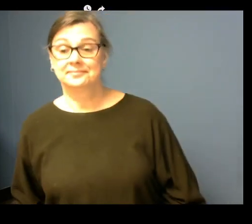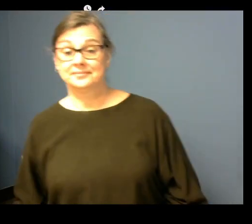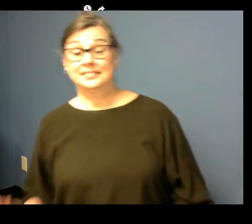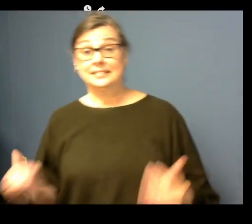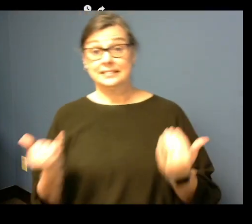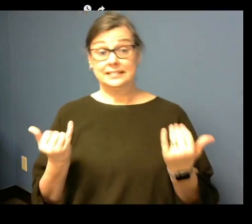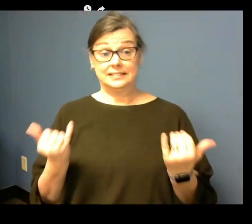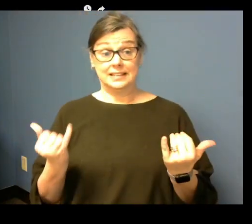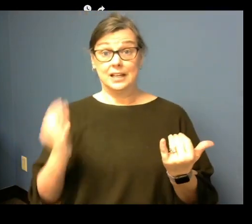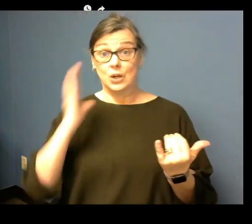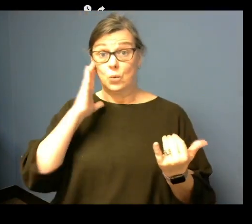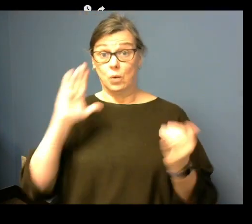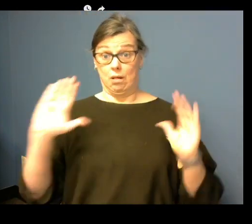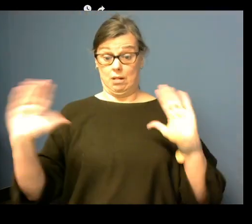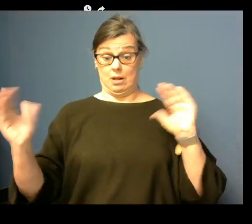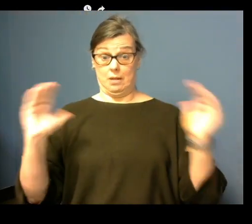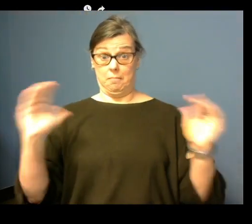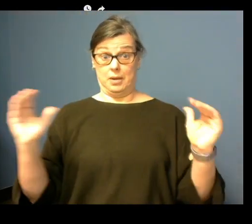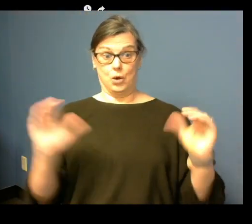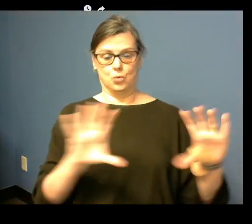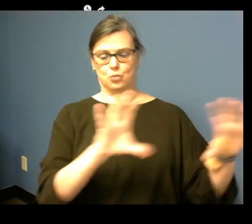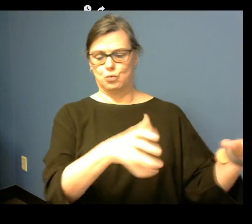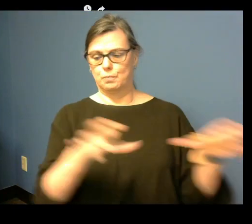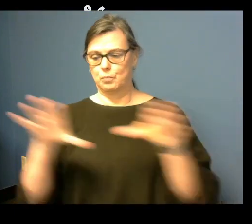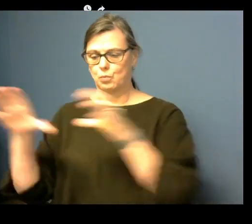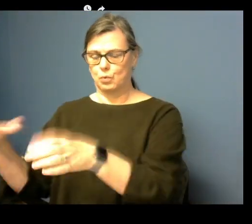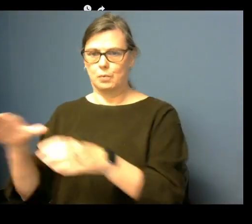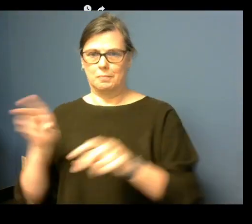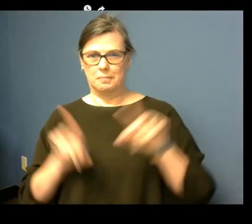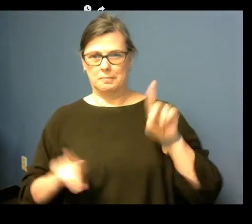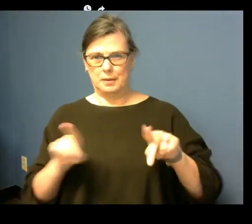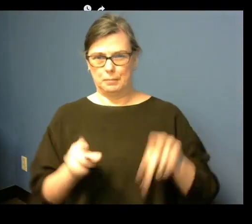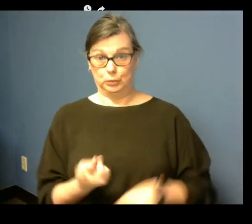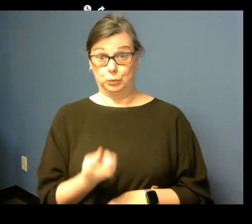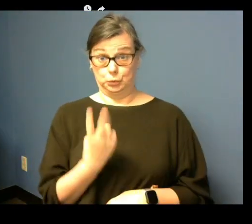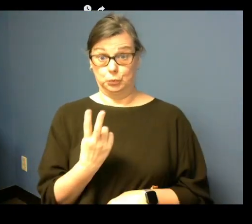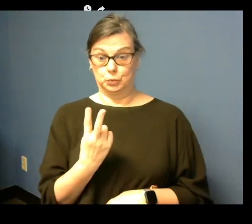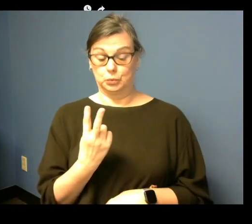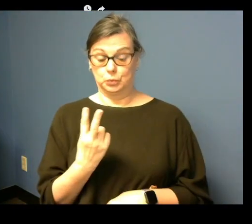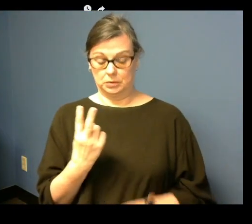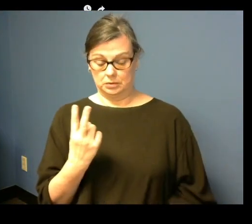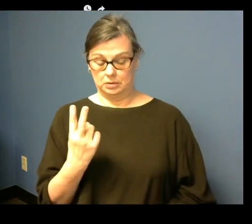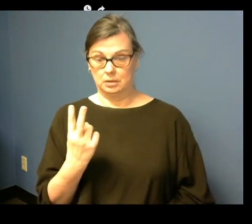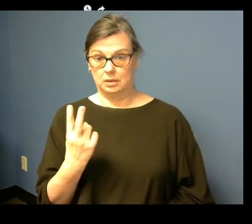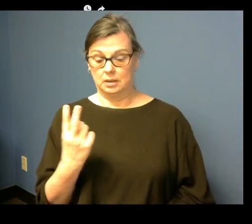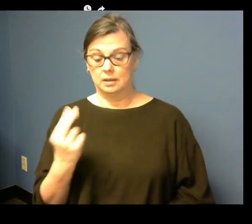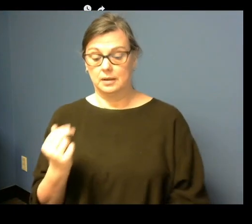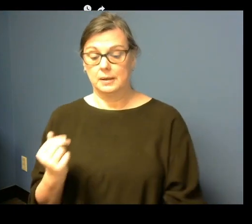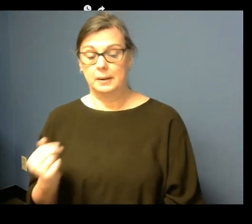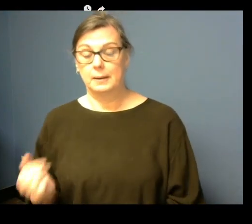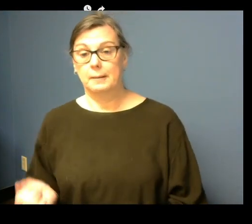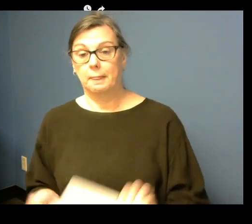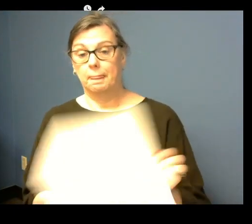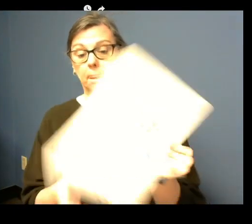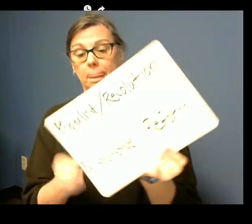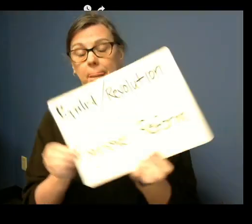Okay, so we are looking at populist and progressives in this lecture. And one of the things to keep in mind